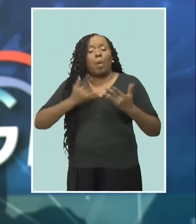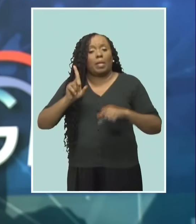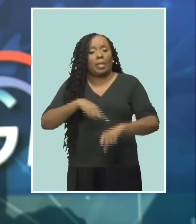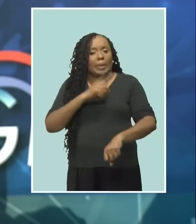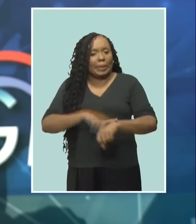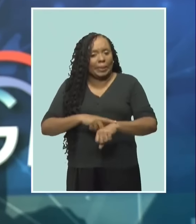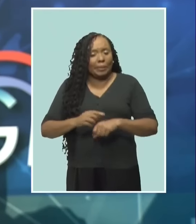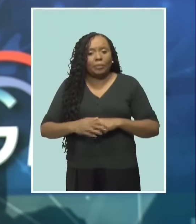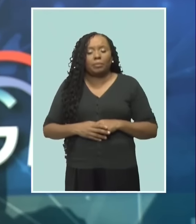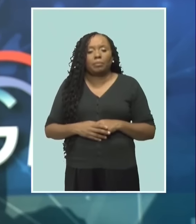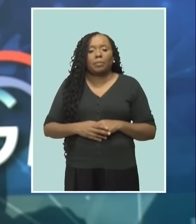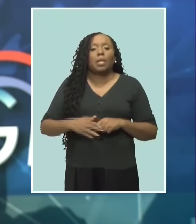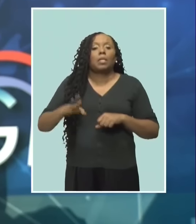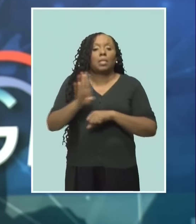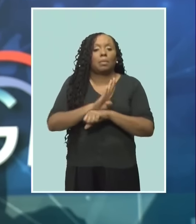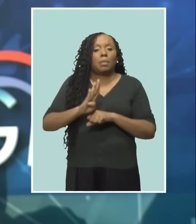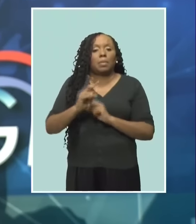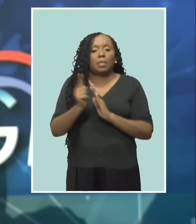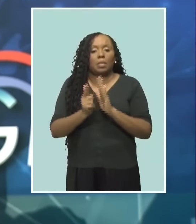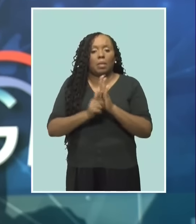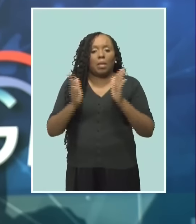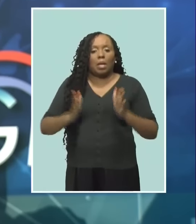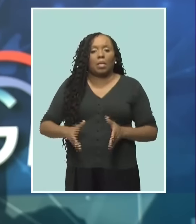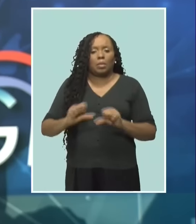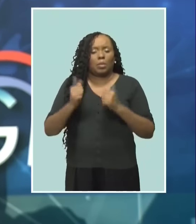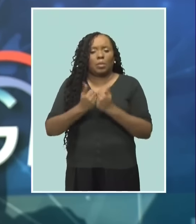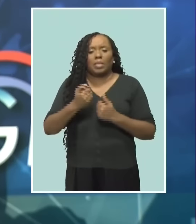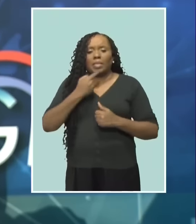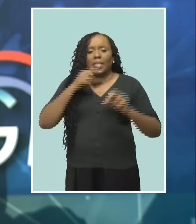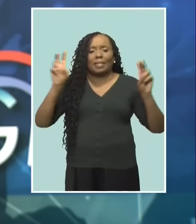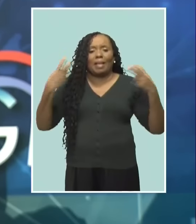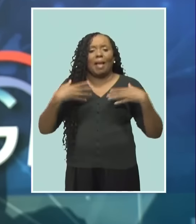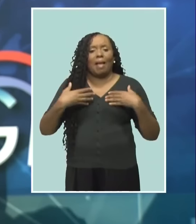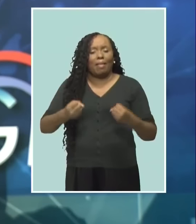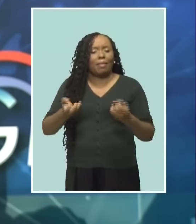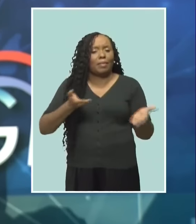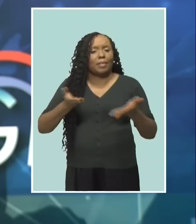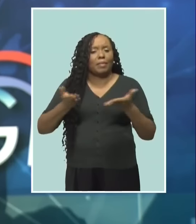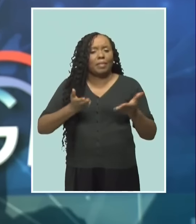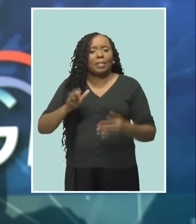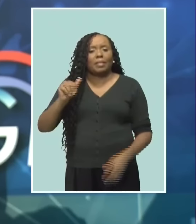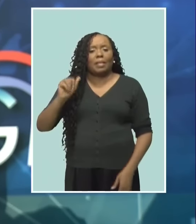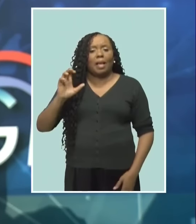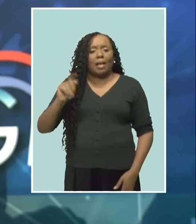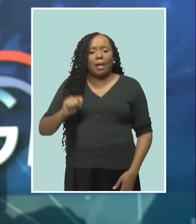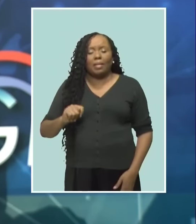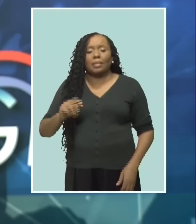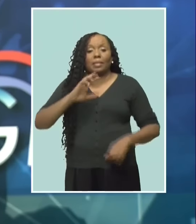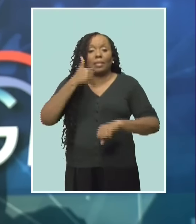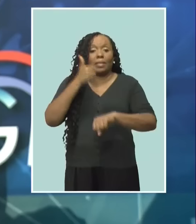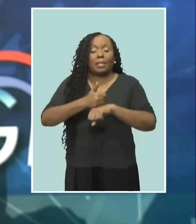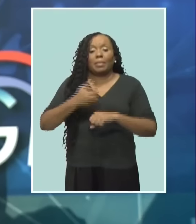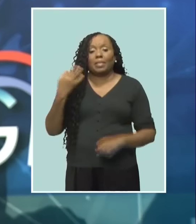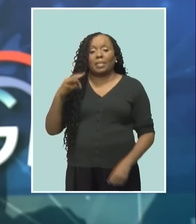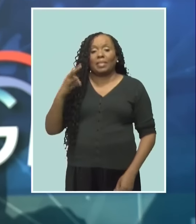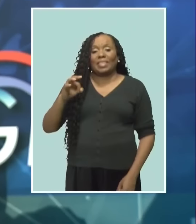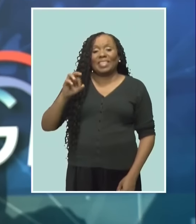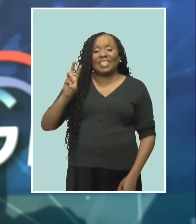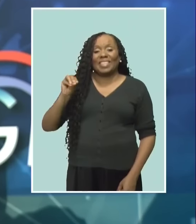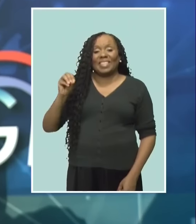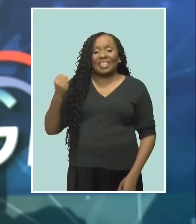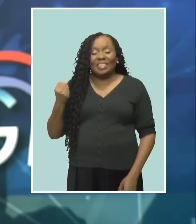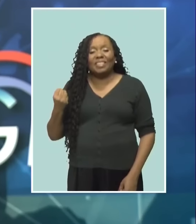Association says the Health Services Act has served Barbados well over the year, having been enacted in the late 1960s and amended